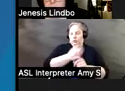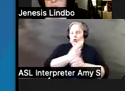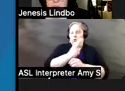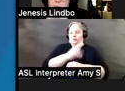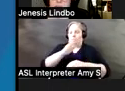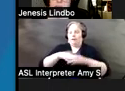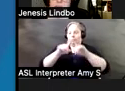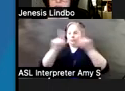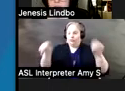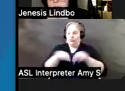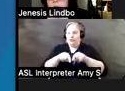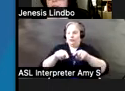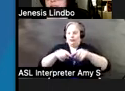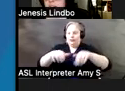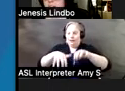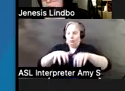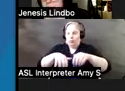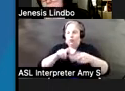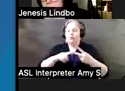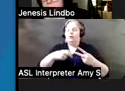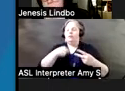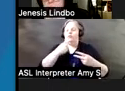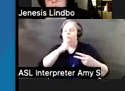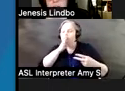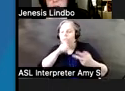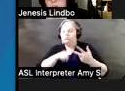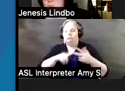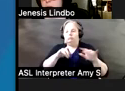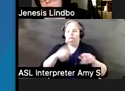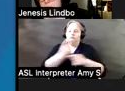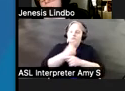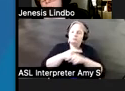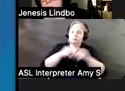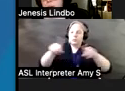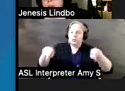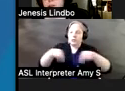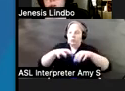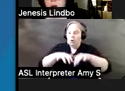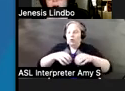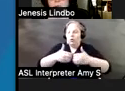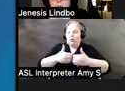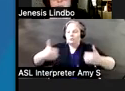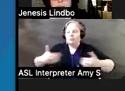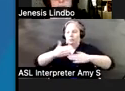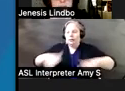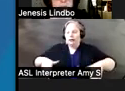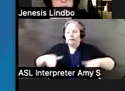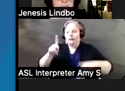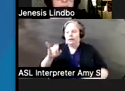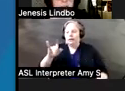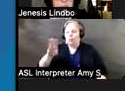keyboard, voice dictation, standard keyboard, or split keyboard, all of those